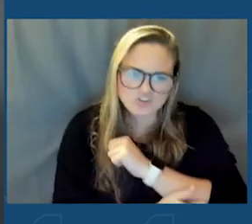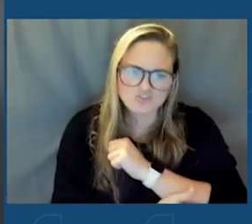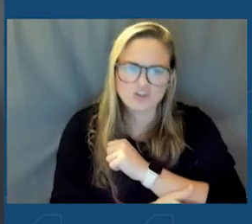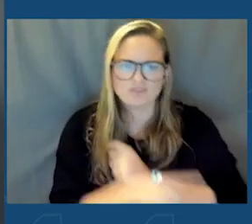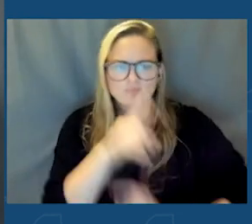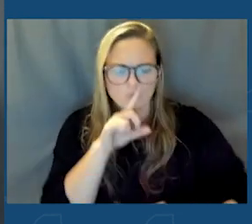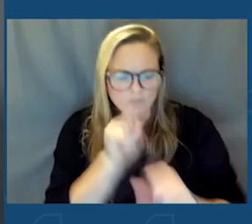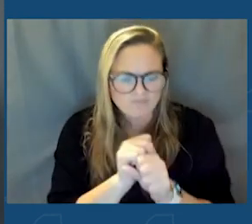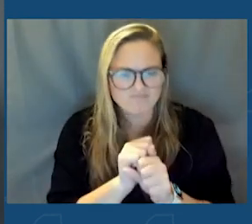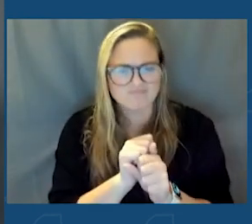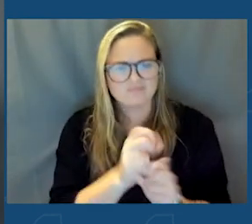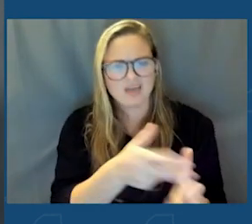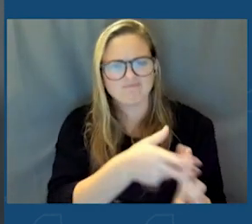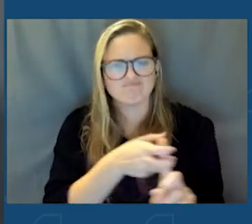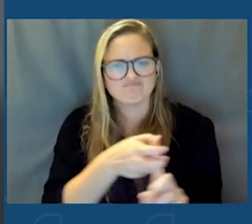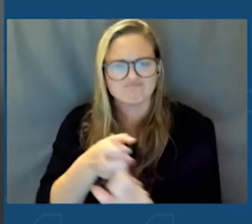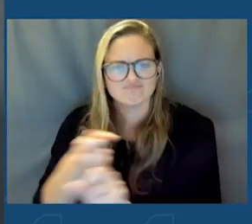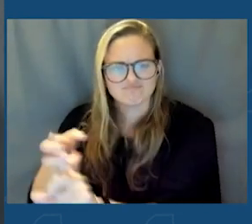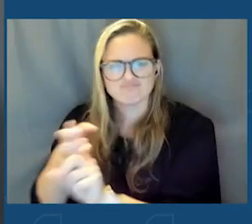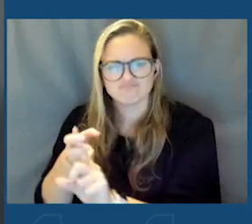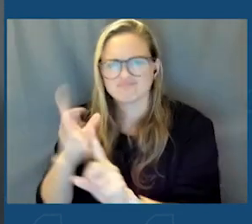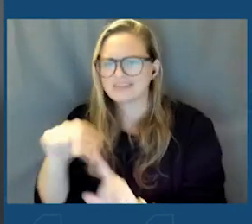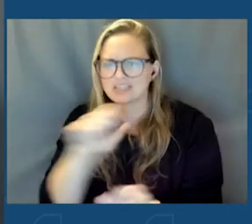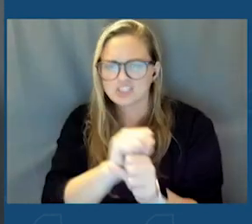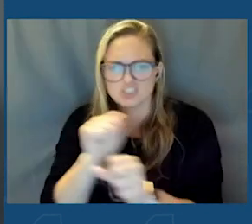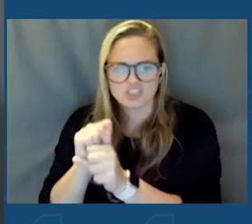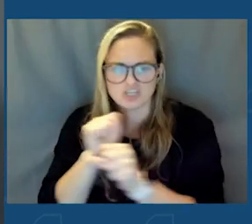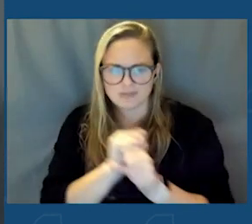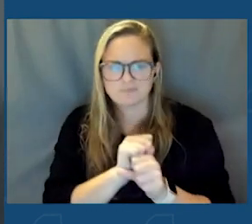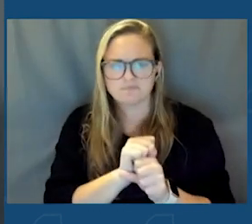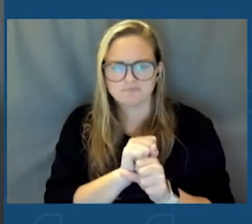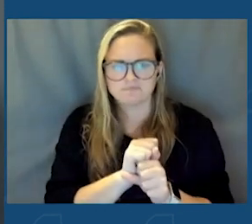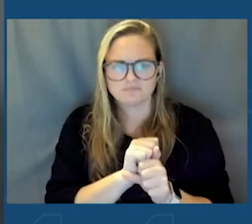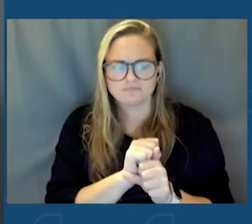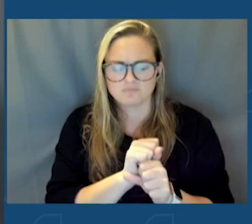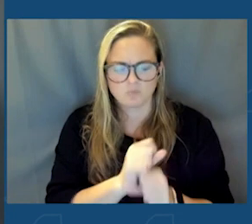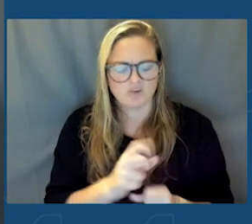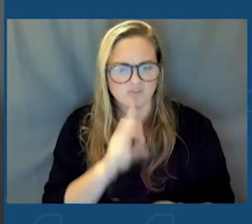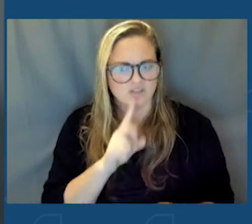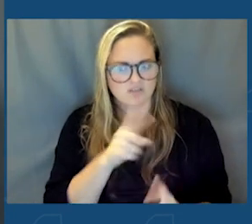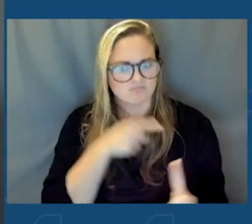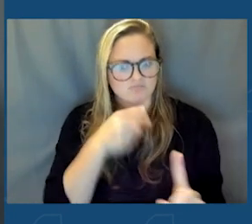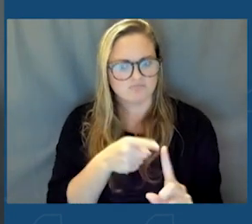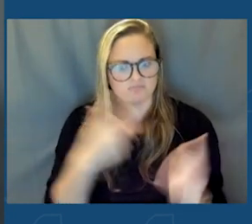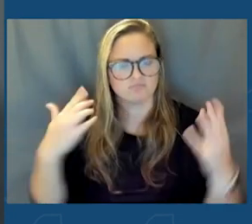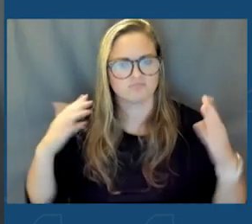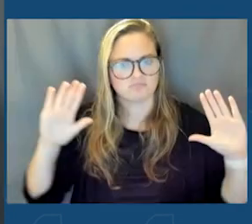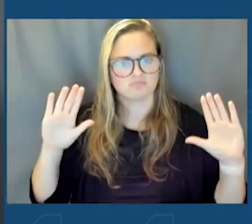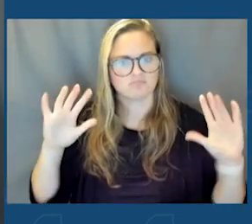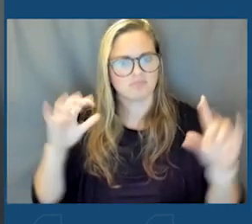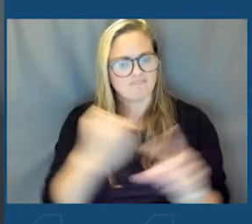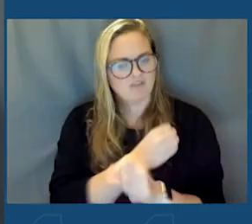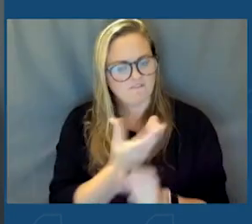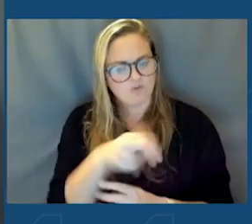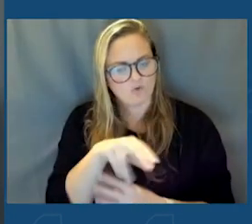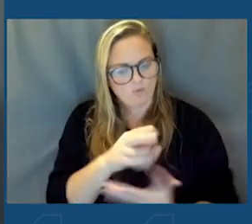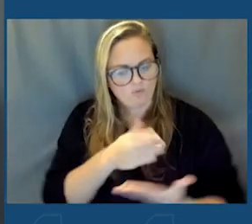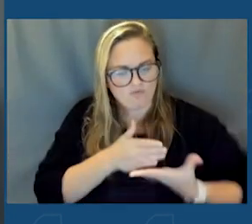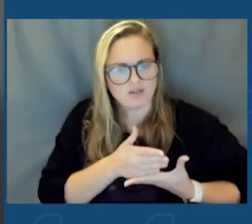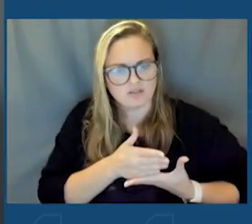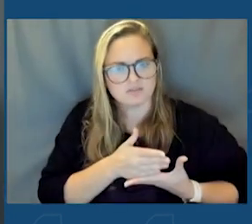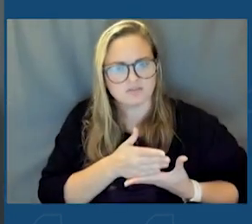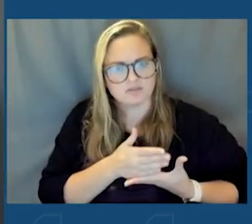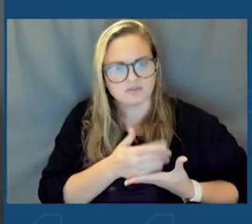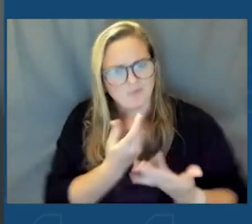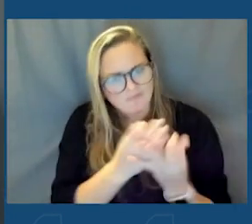drew so many to these professions where it's all about selflessness and fighting for our own rights and values and our freedoms,